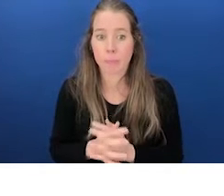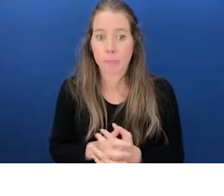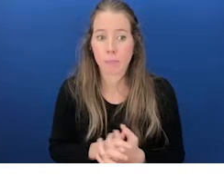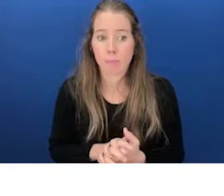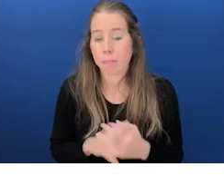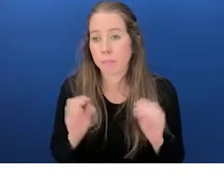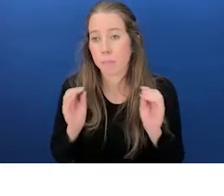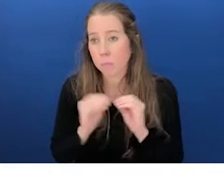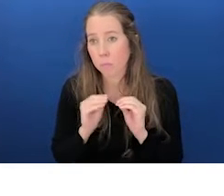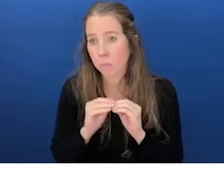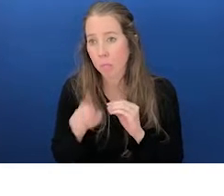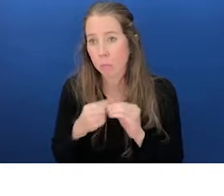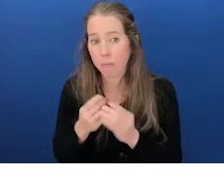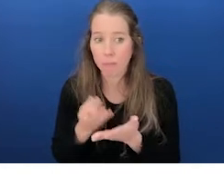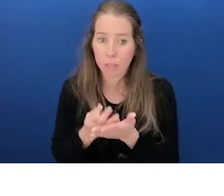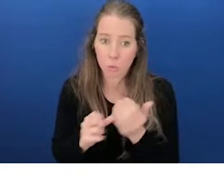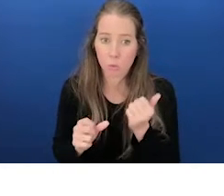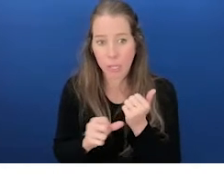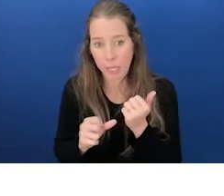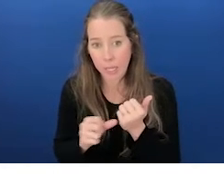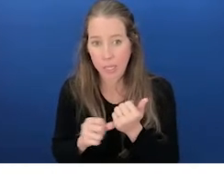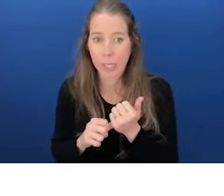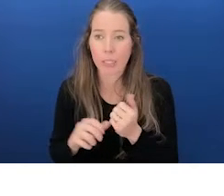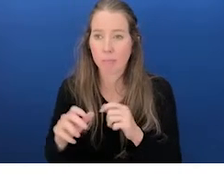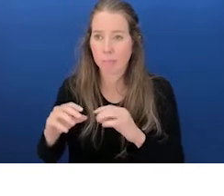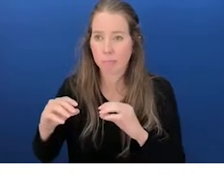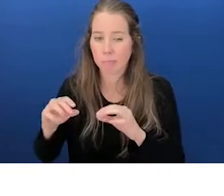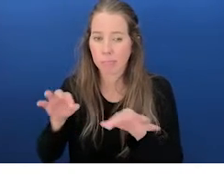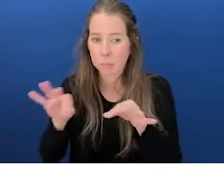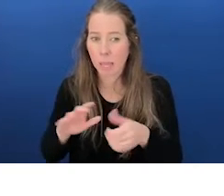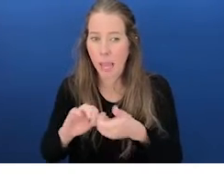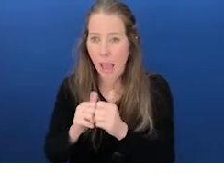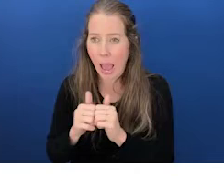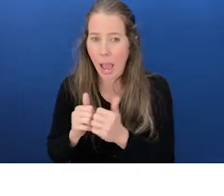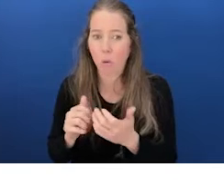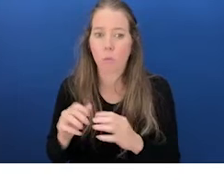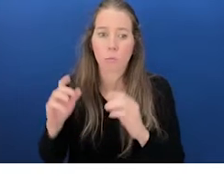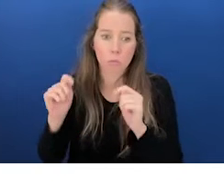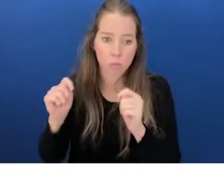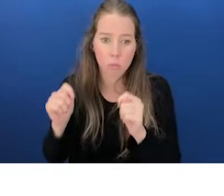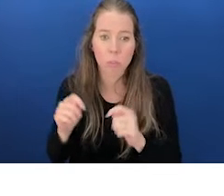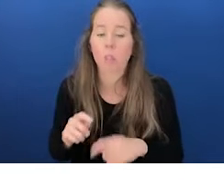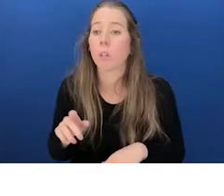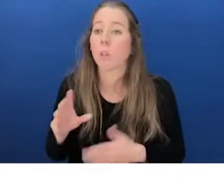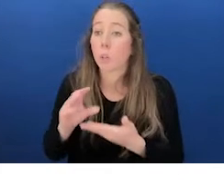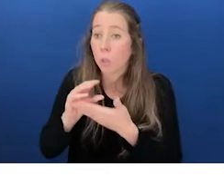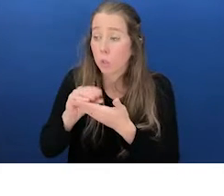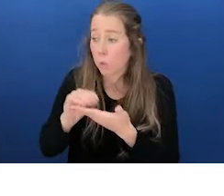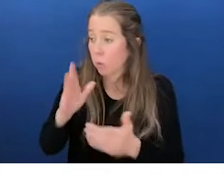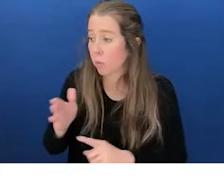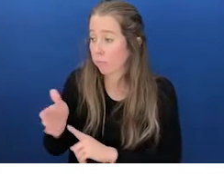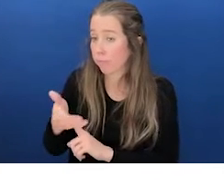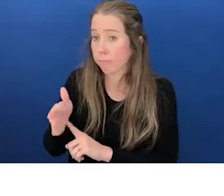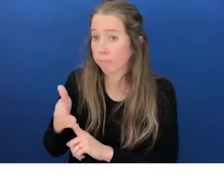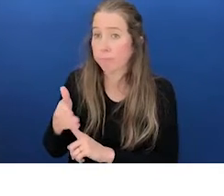just more on financial aid and tutorial services. So once a student is flagged,